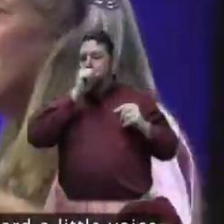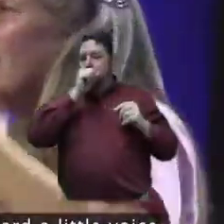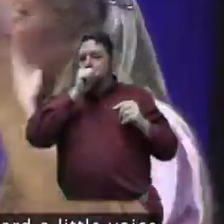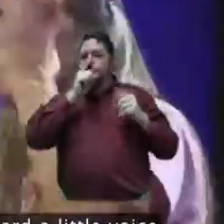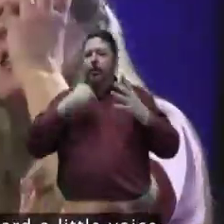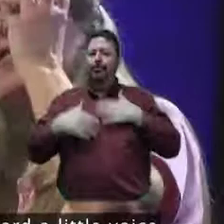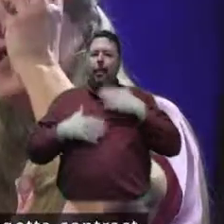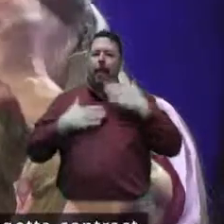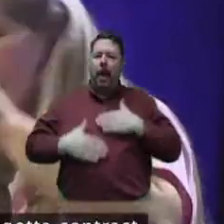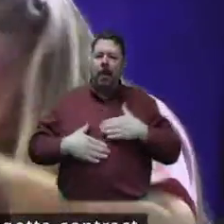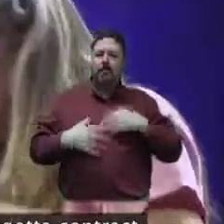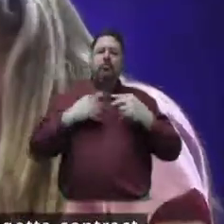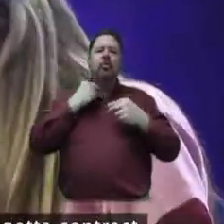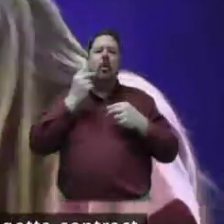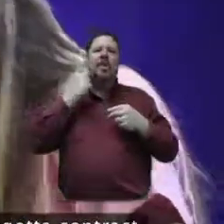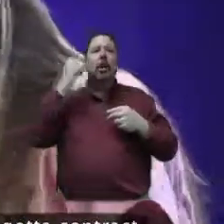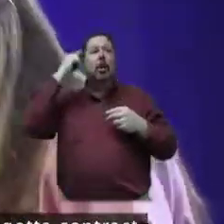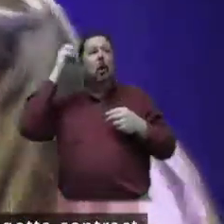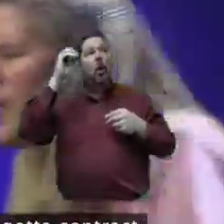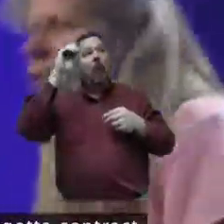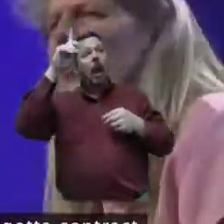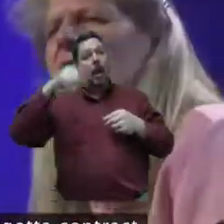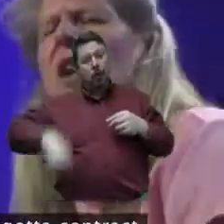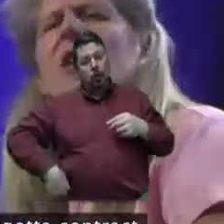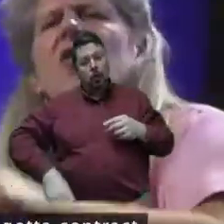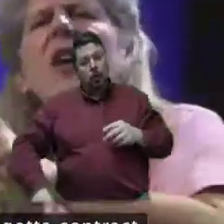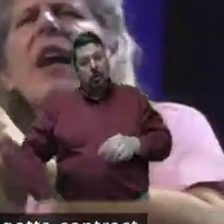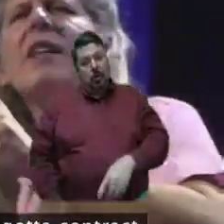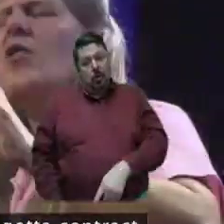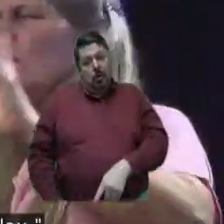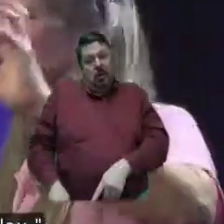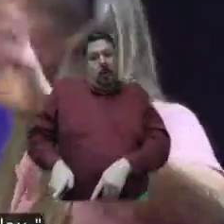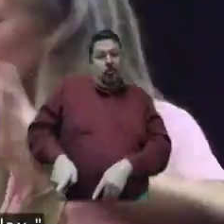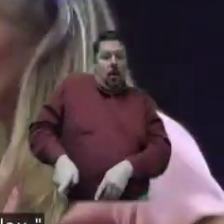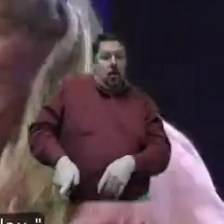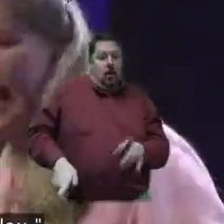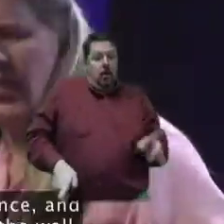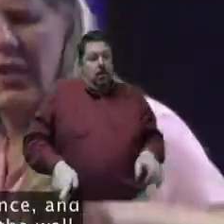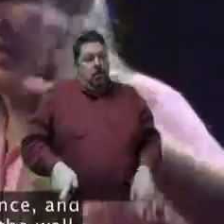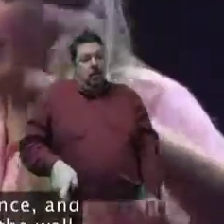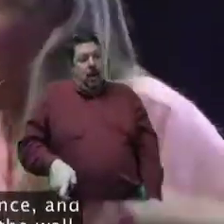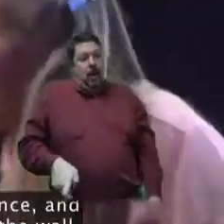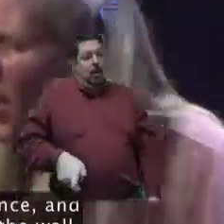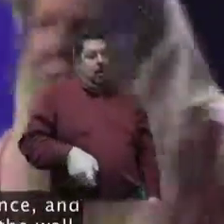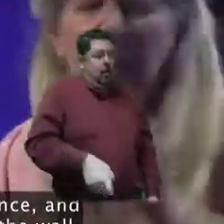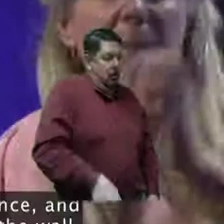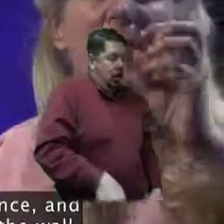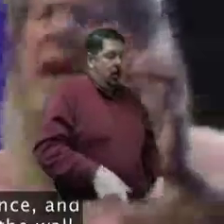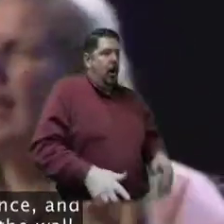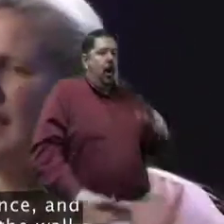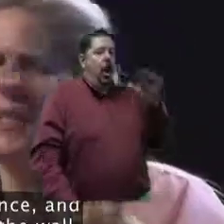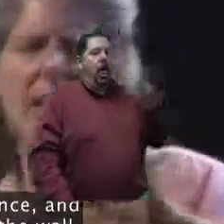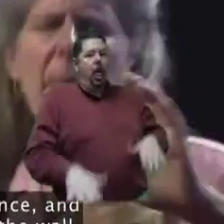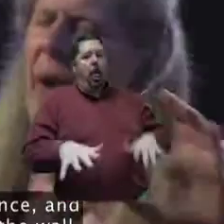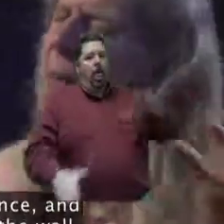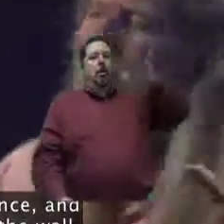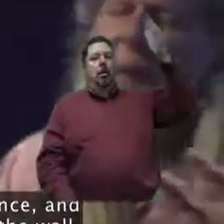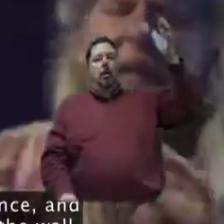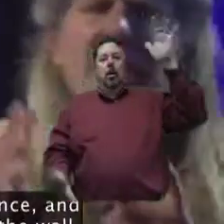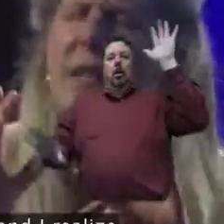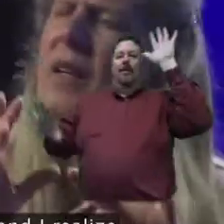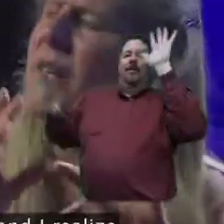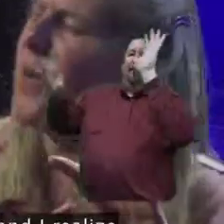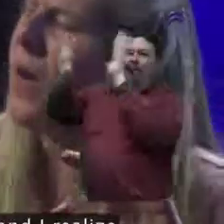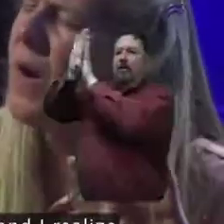of my body. I heard a little voice saying, okay, you muscles, you got to contract, and you muscles, you relax. And then I lost my balance, and I'm propped